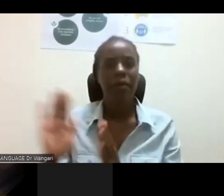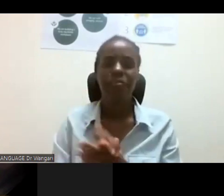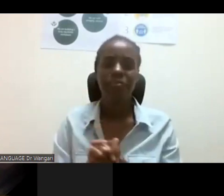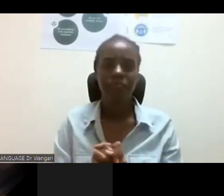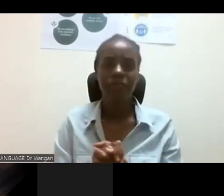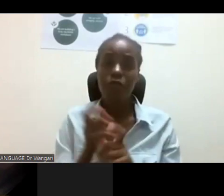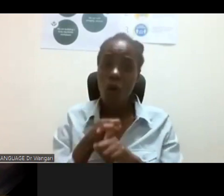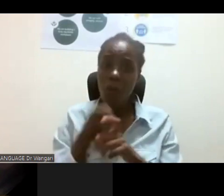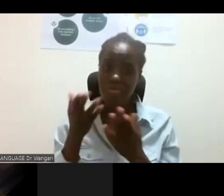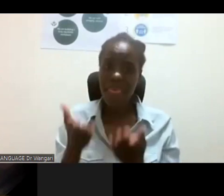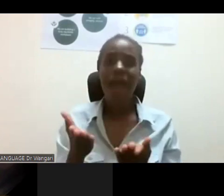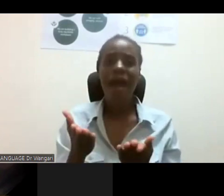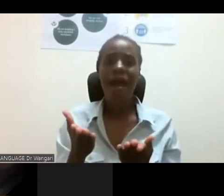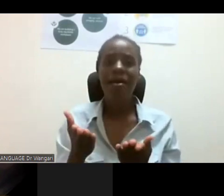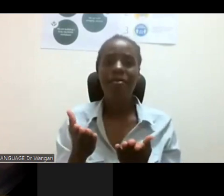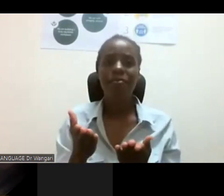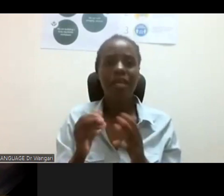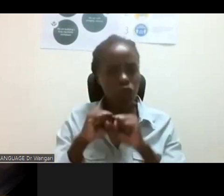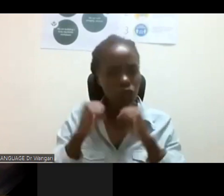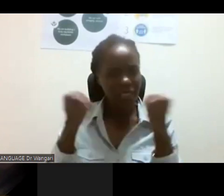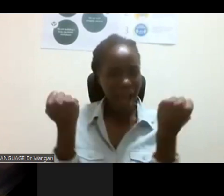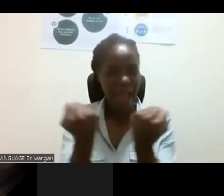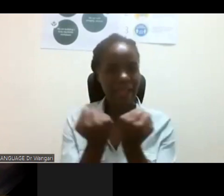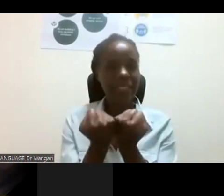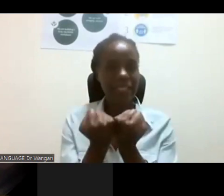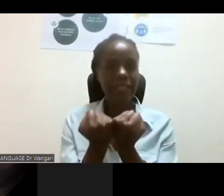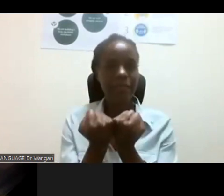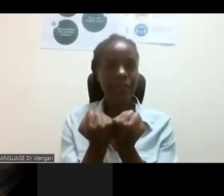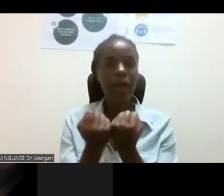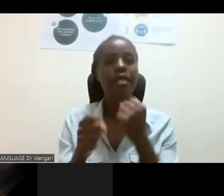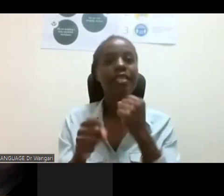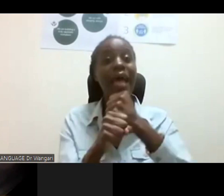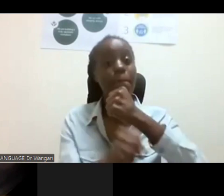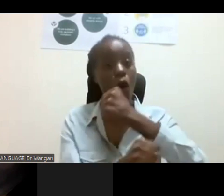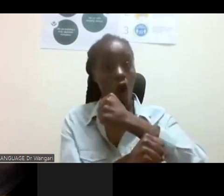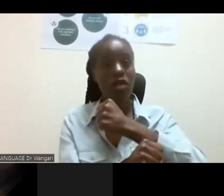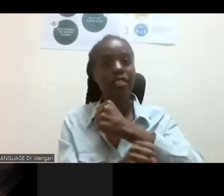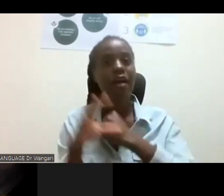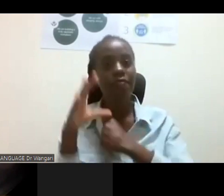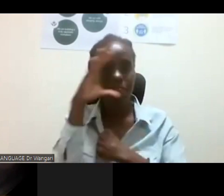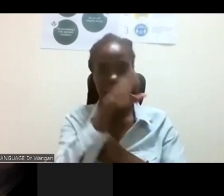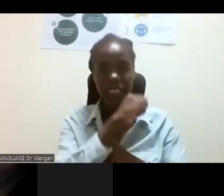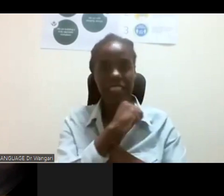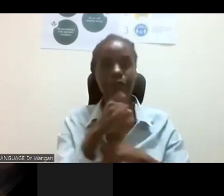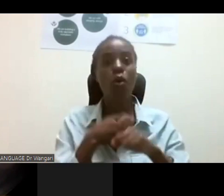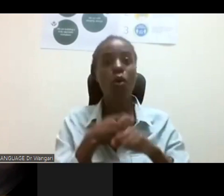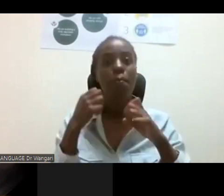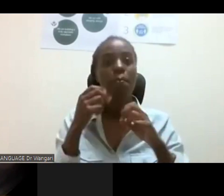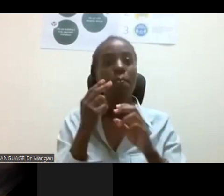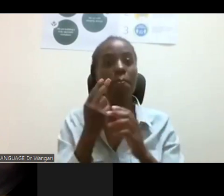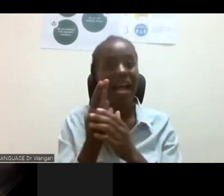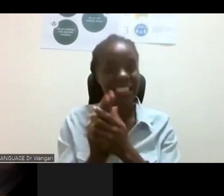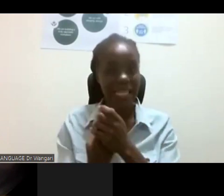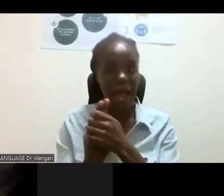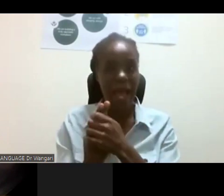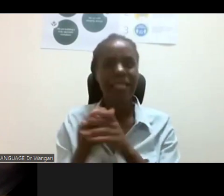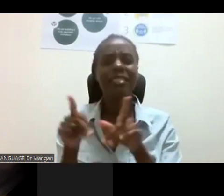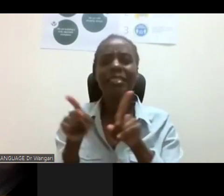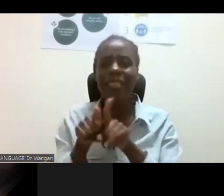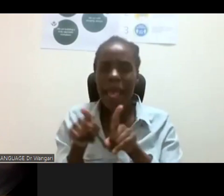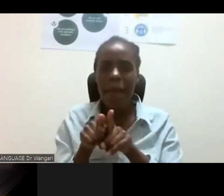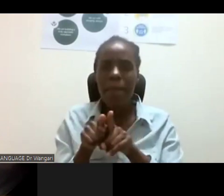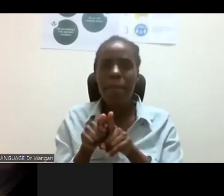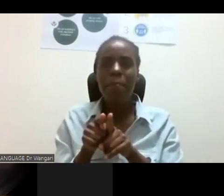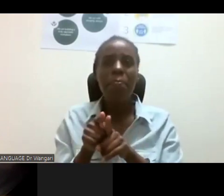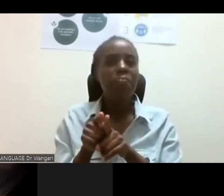the society support, especially the partners, also make them unable to